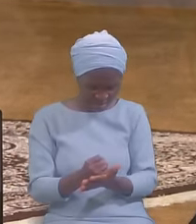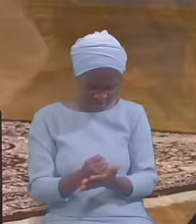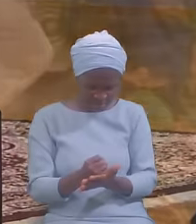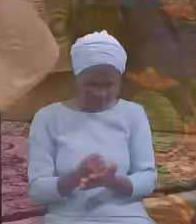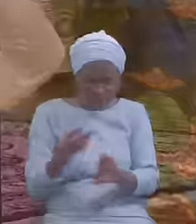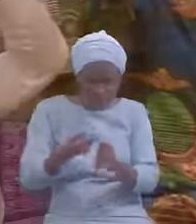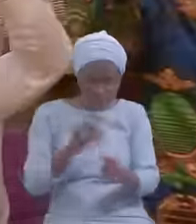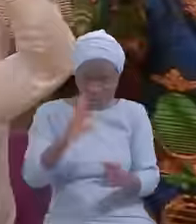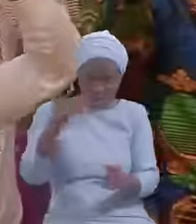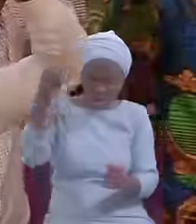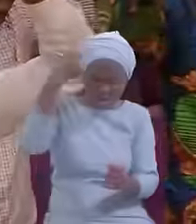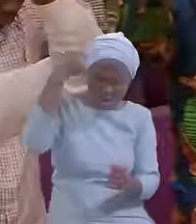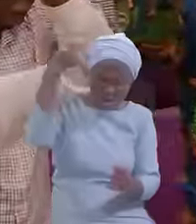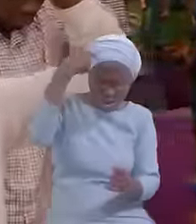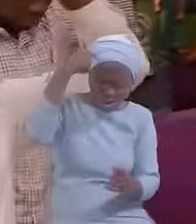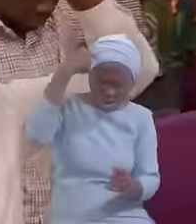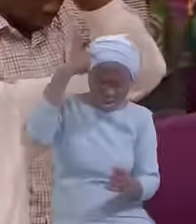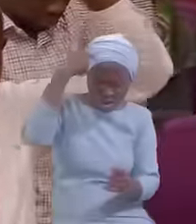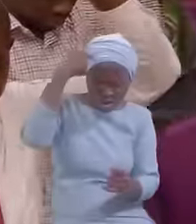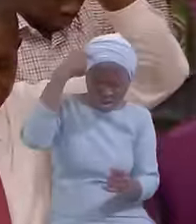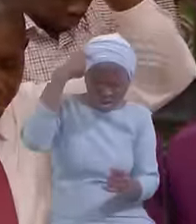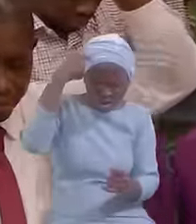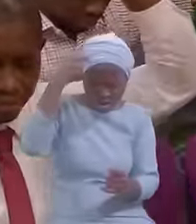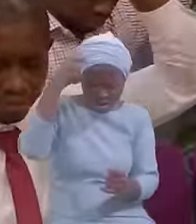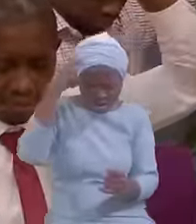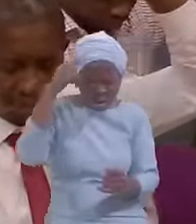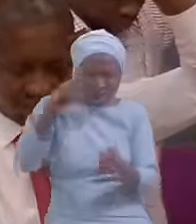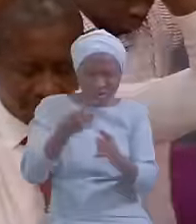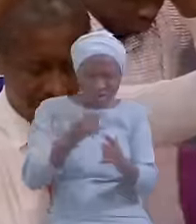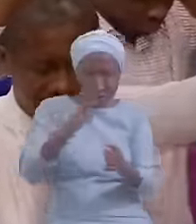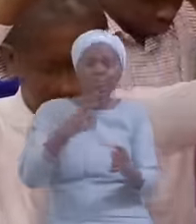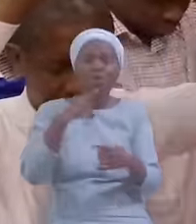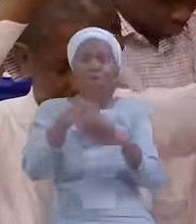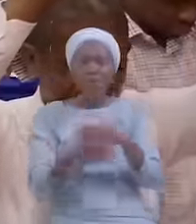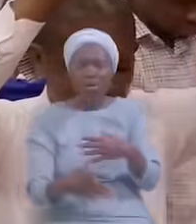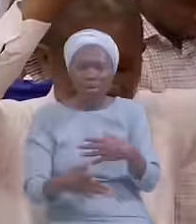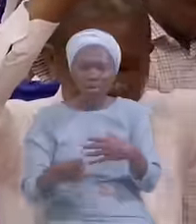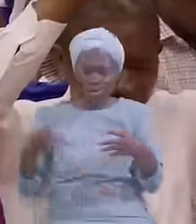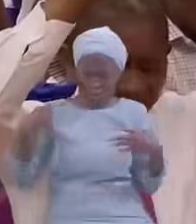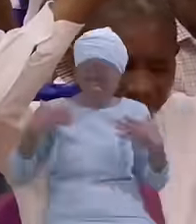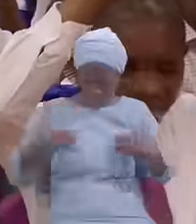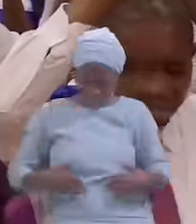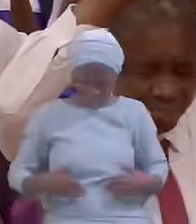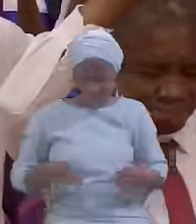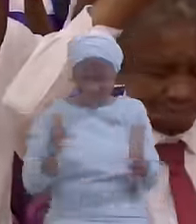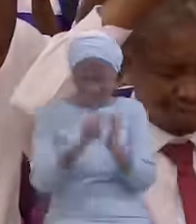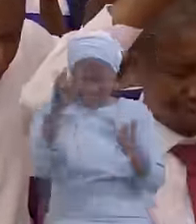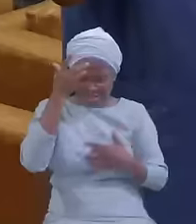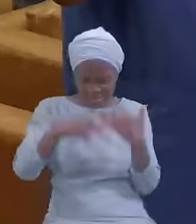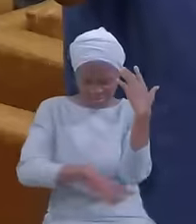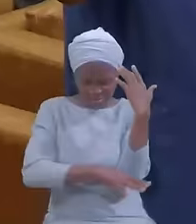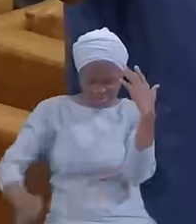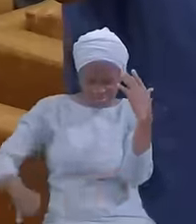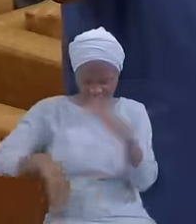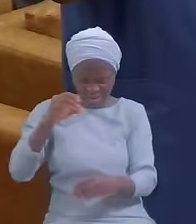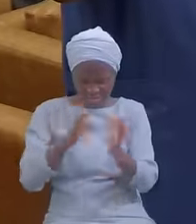From your brain, from your blood vessel, that sickness rooted out in